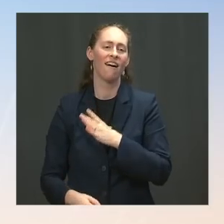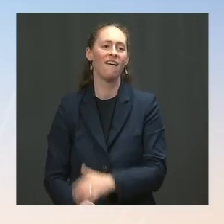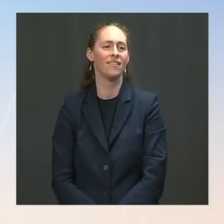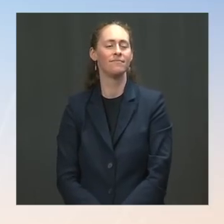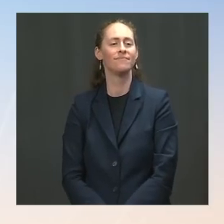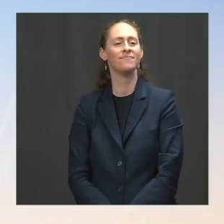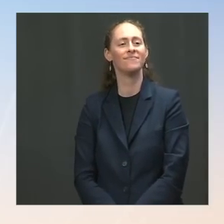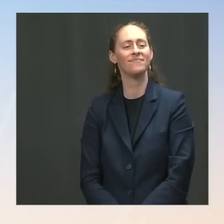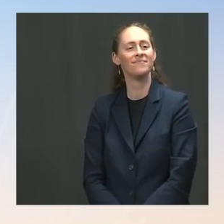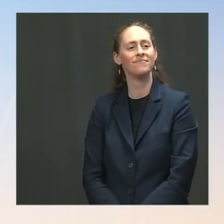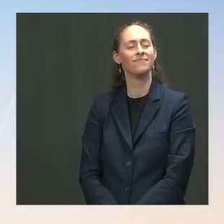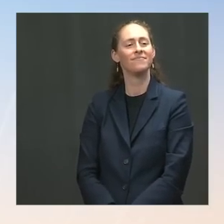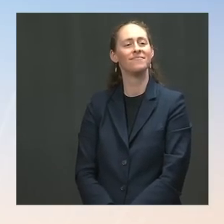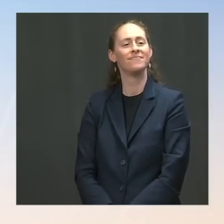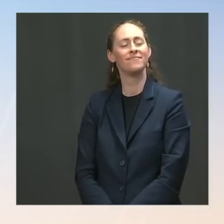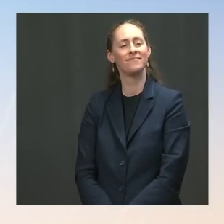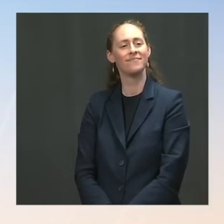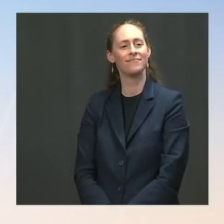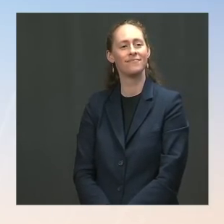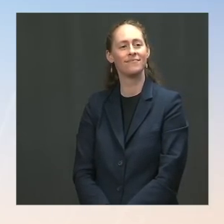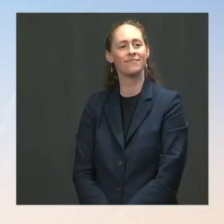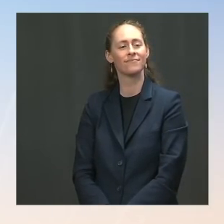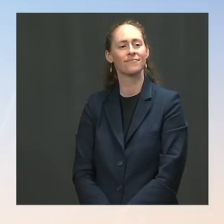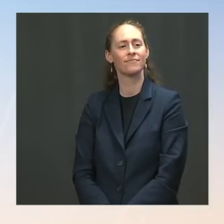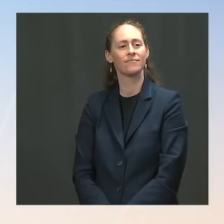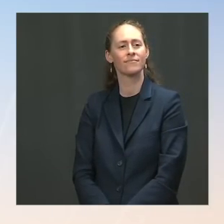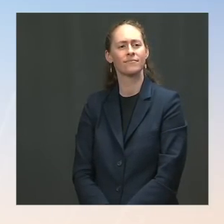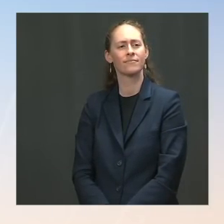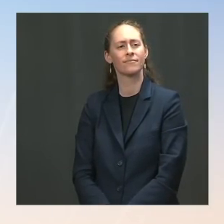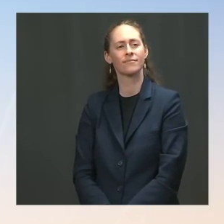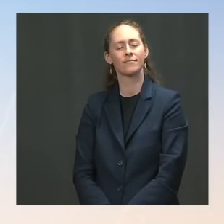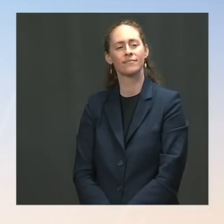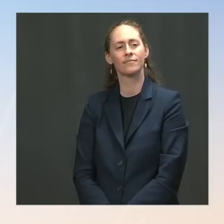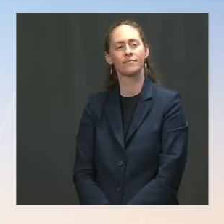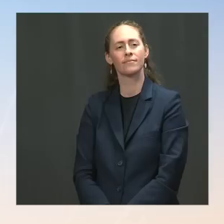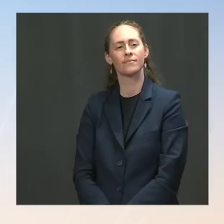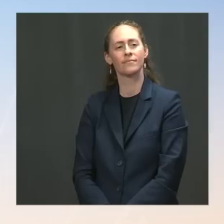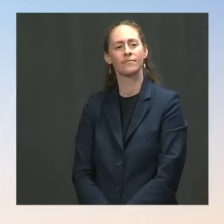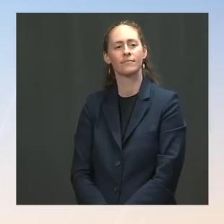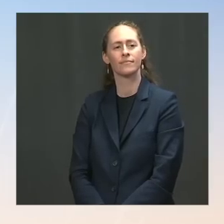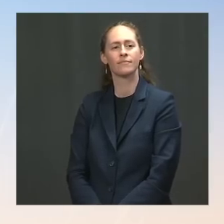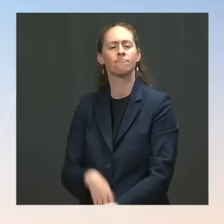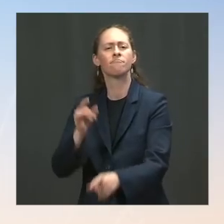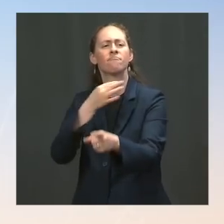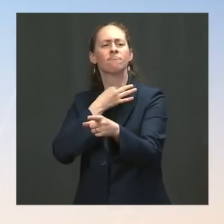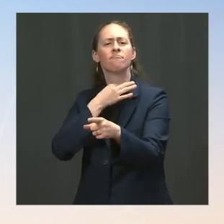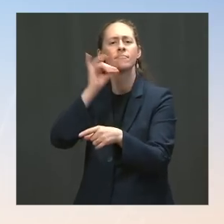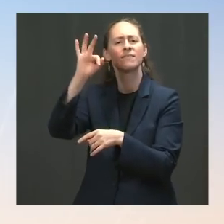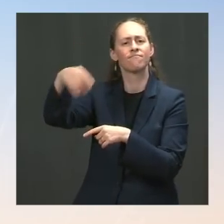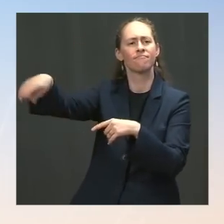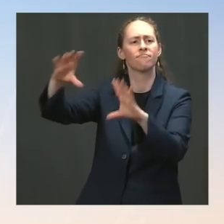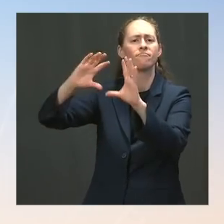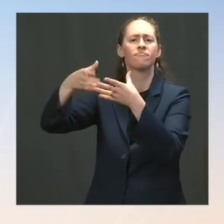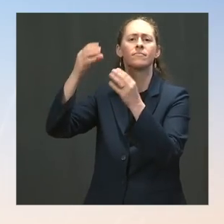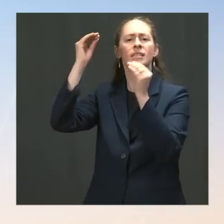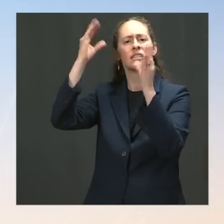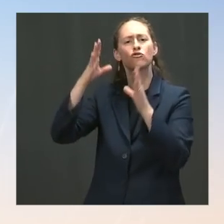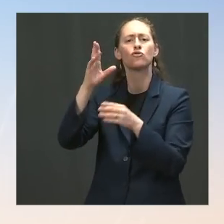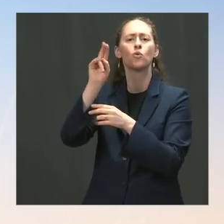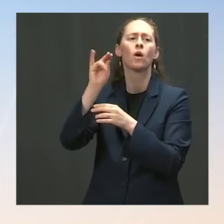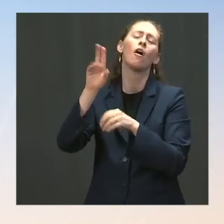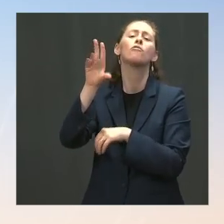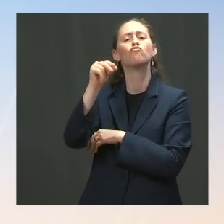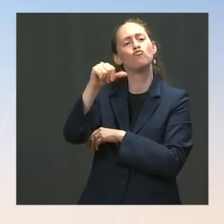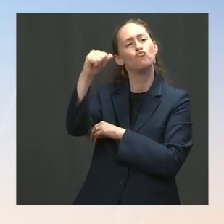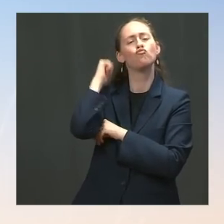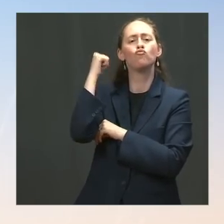Secretary, but what are you going to do if and when teachers' unions protest and, you know, with placards that say we